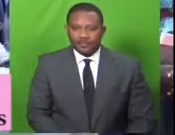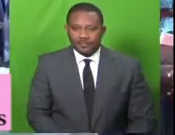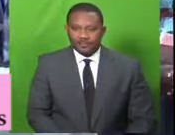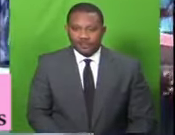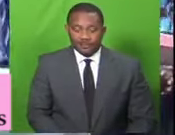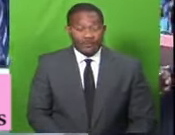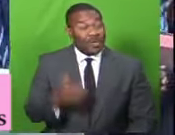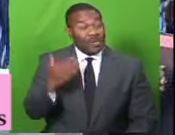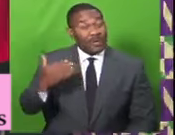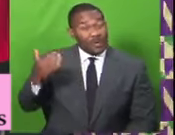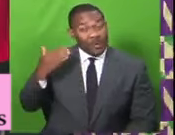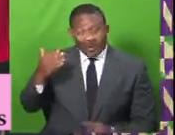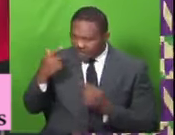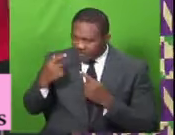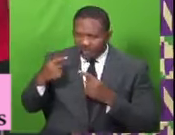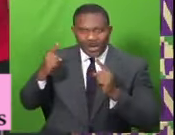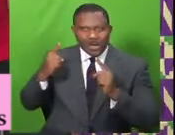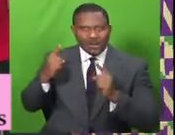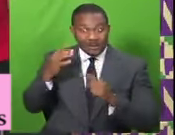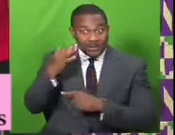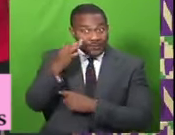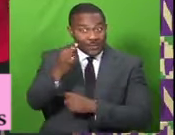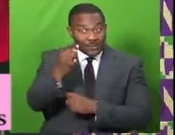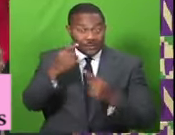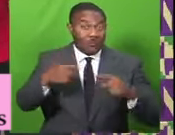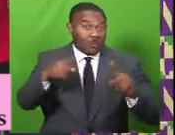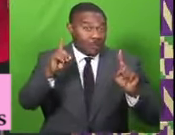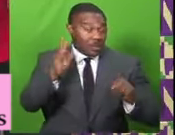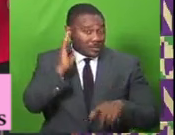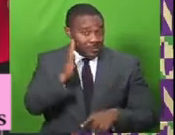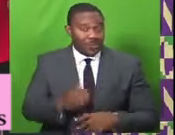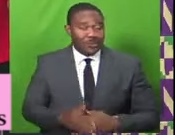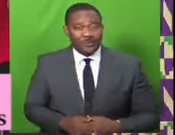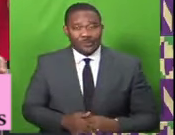We have done it before, and we will do it again.